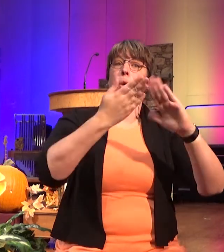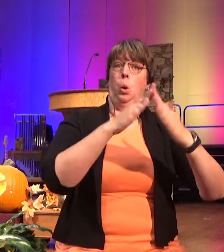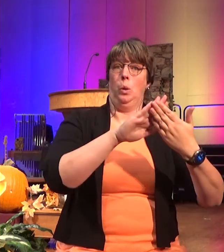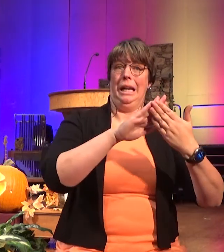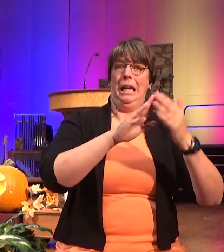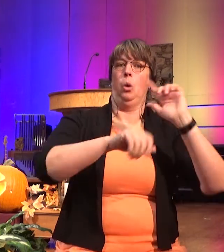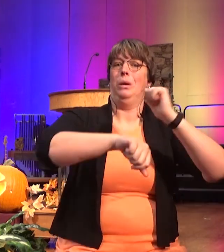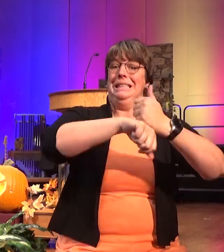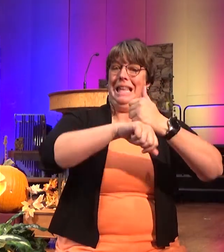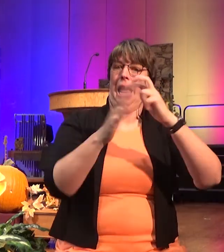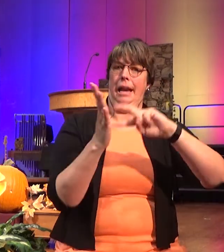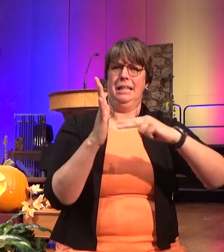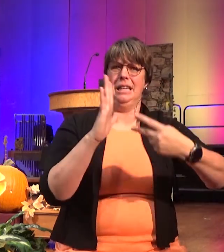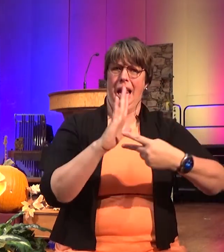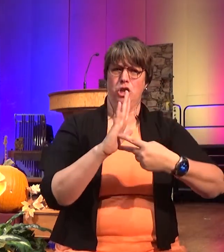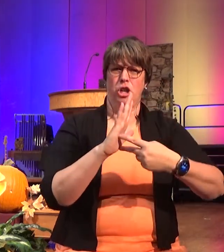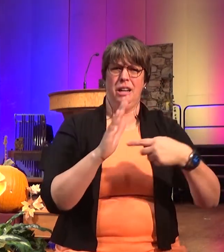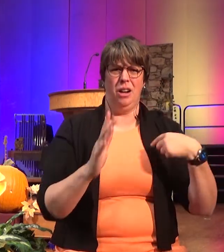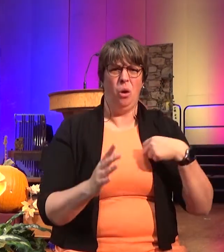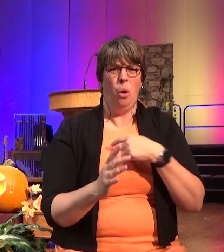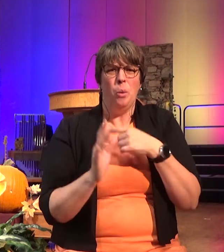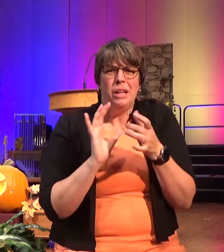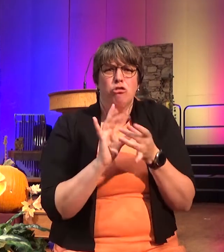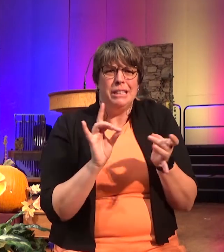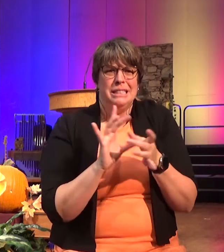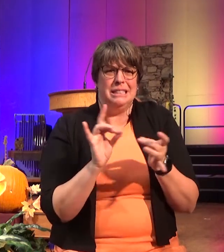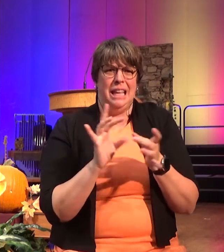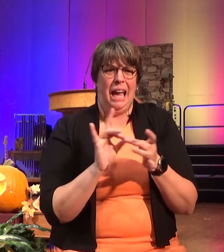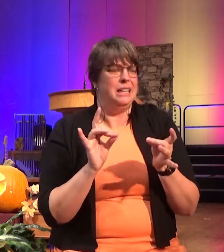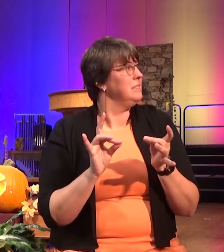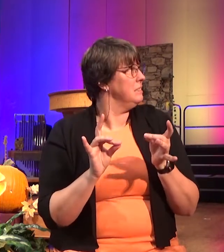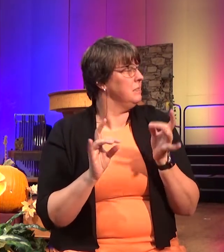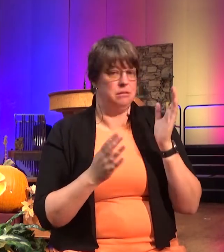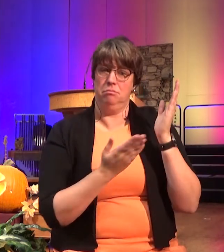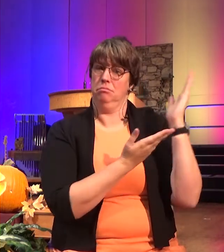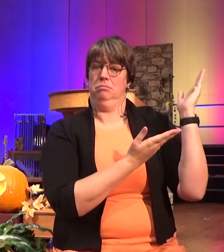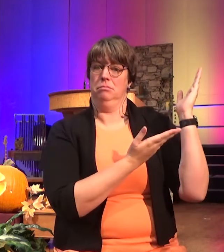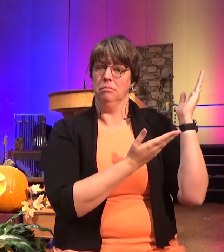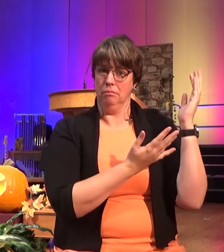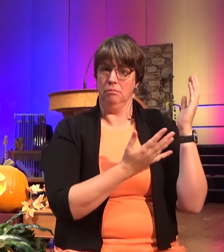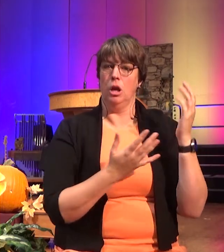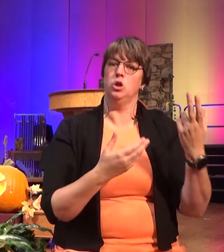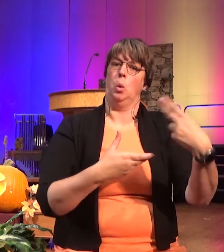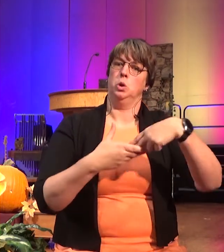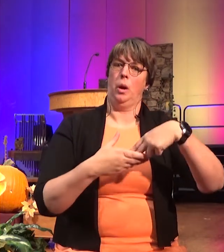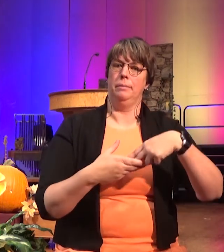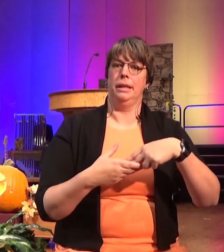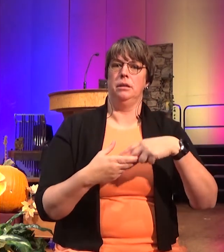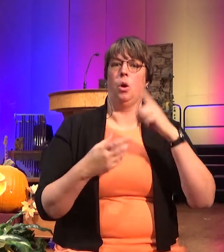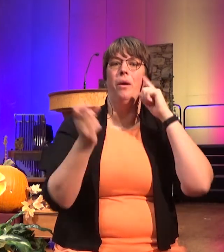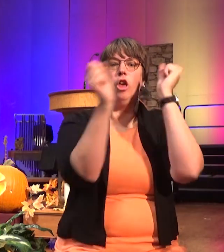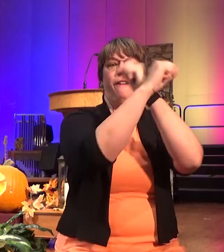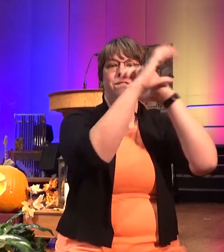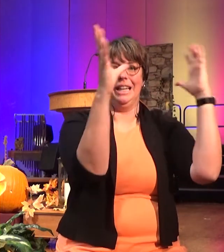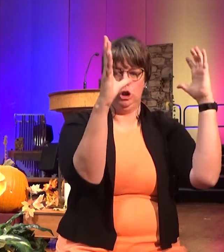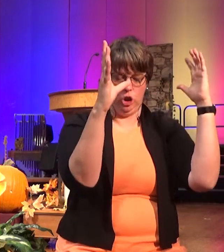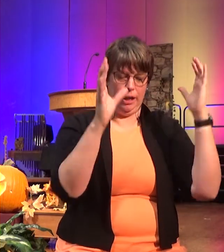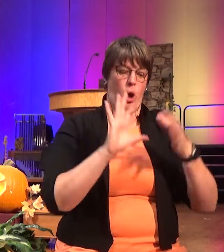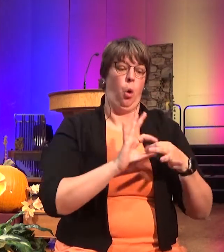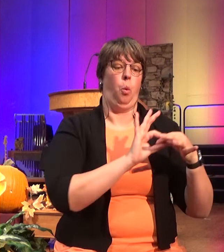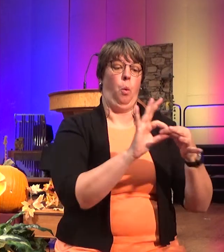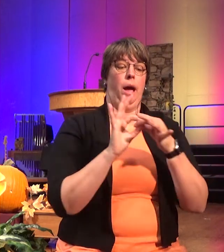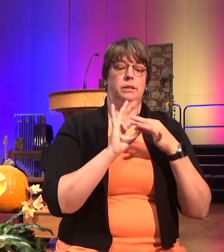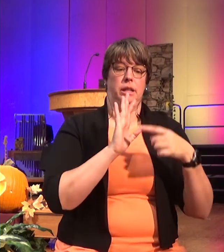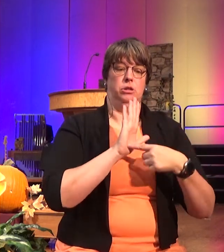to speak aloud our vision and mission each week. So please join me now. We'll start with our vision. Oneness revealed,